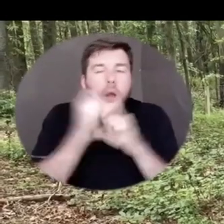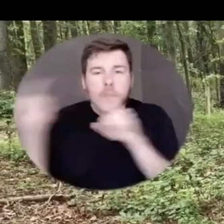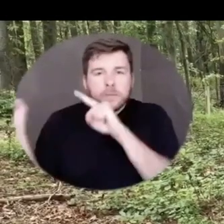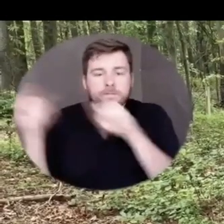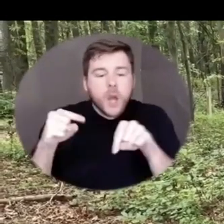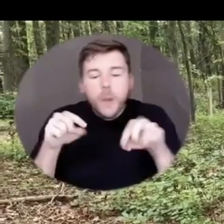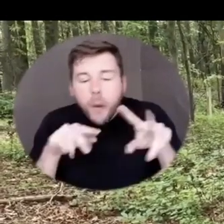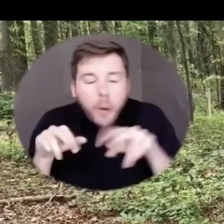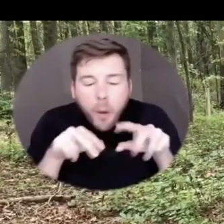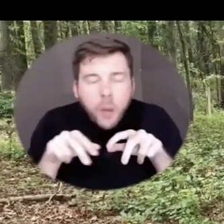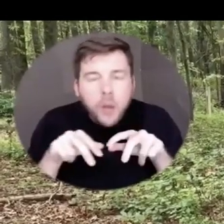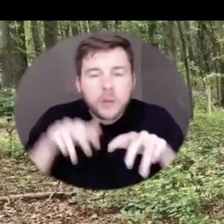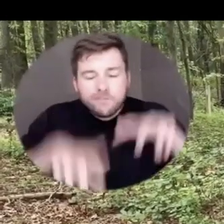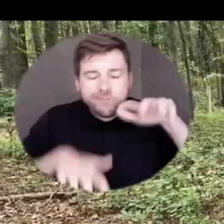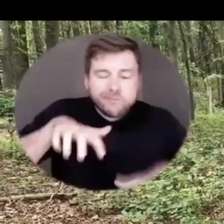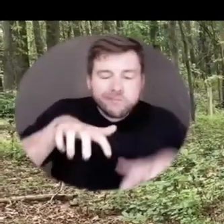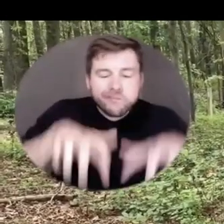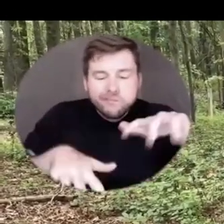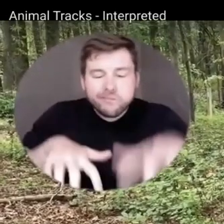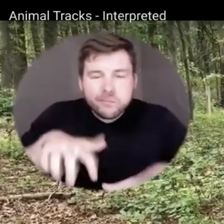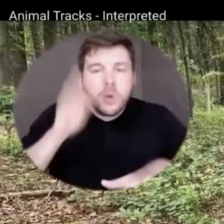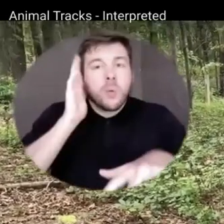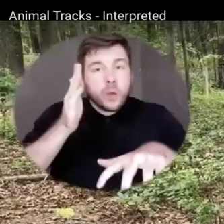what animals are hanging around your yard.